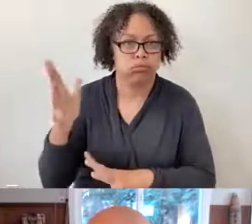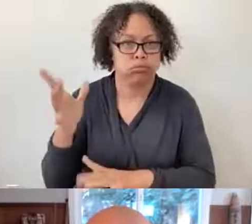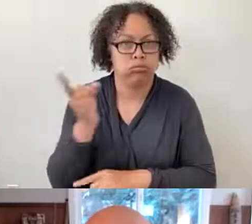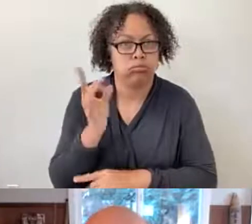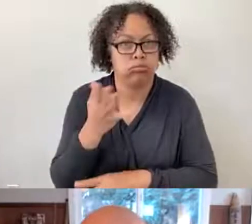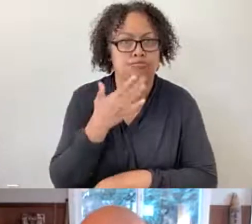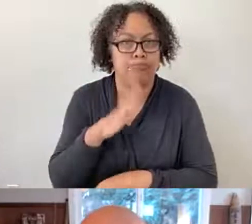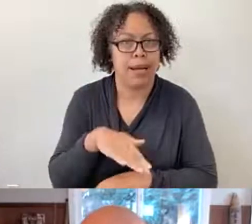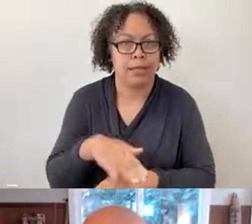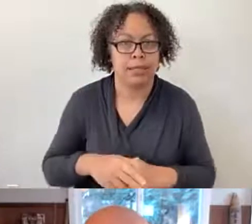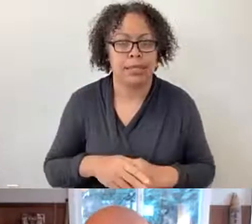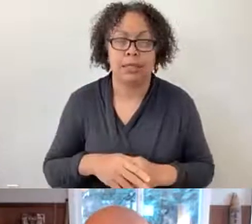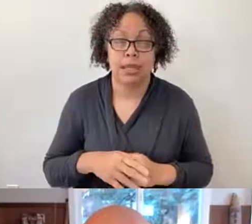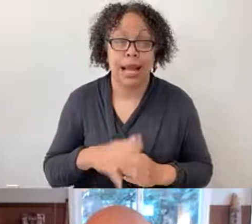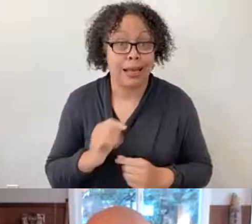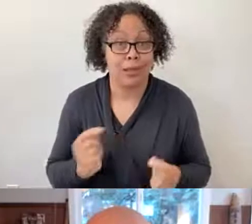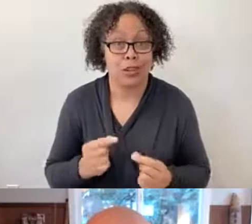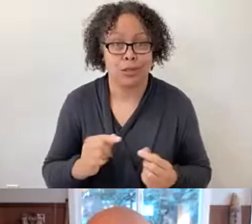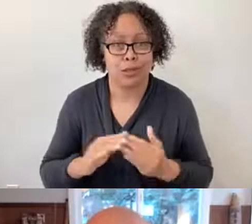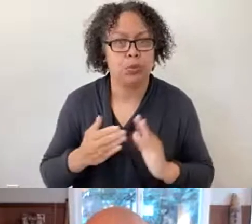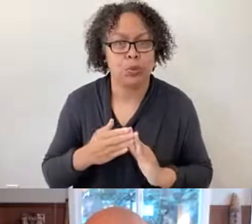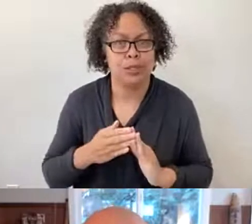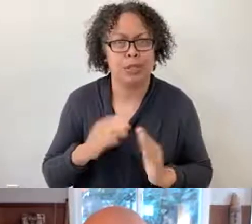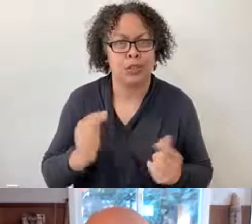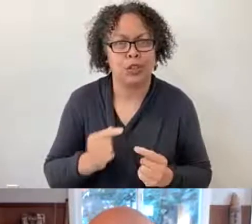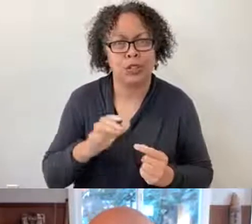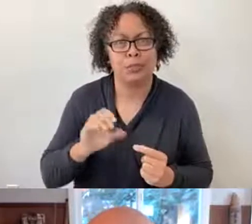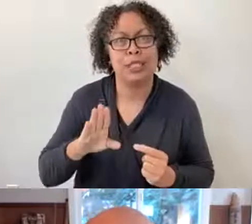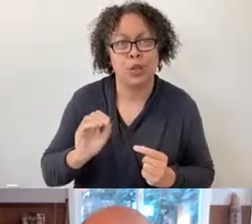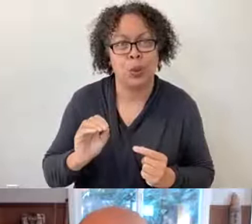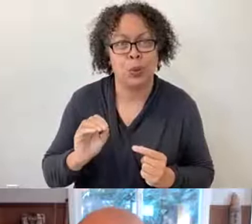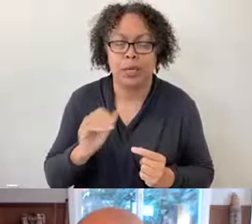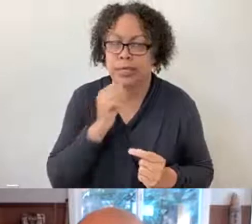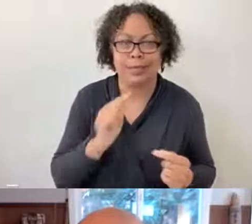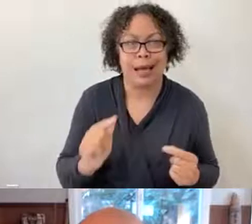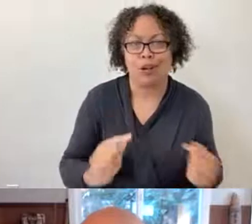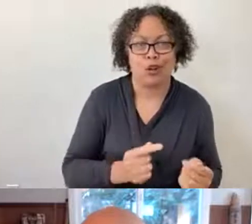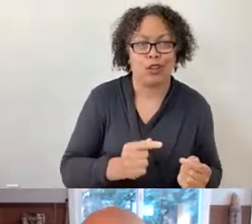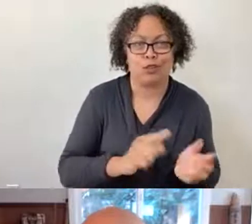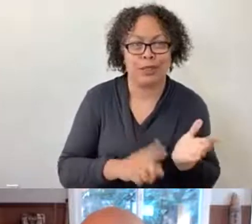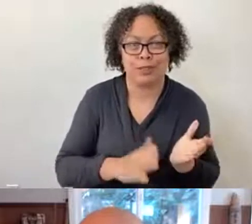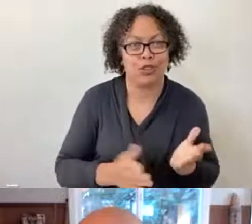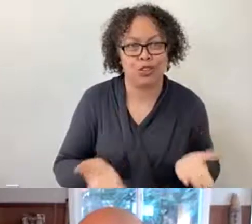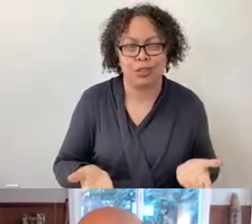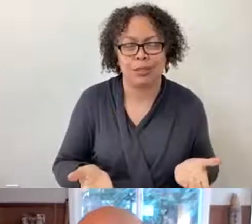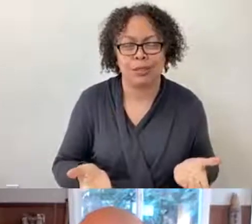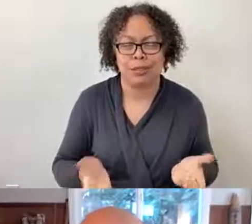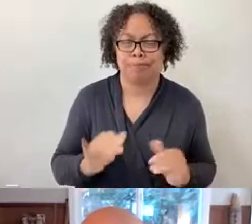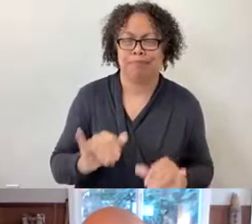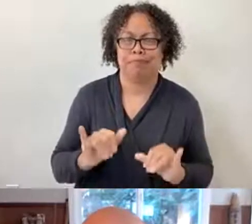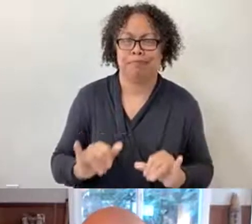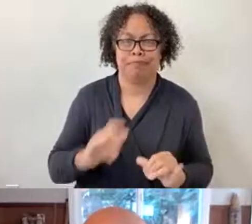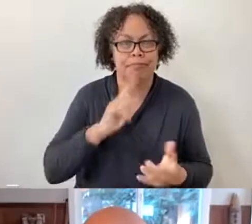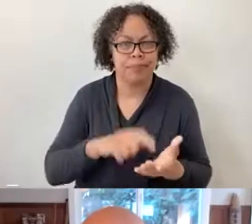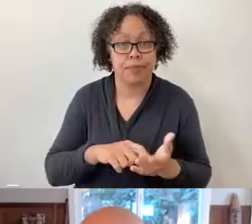wrong in a way that ended up hurting the community-based organization rather than the researchers. So in